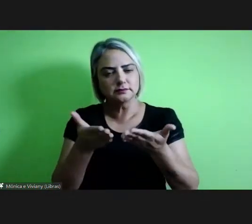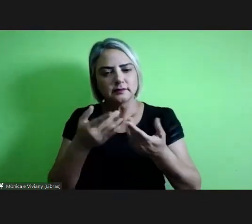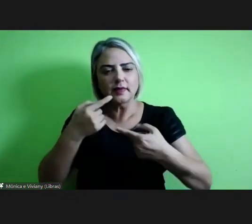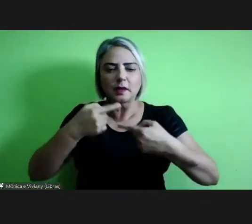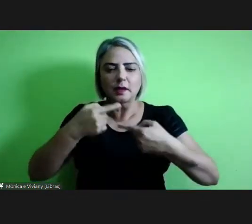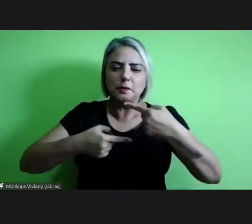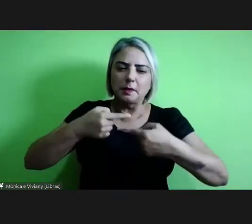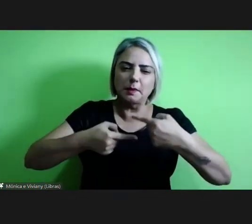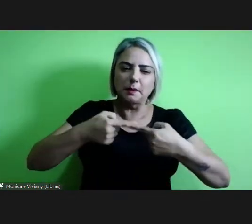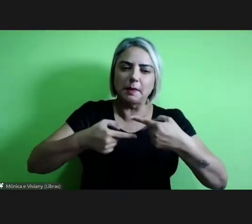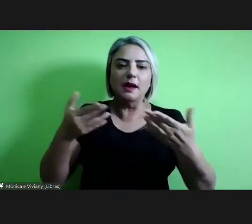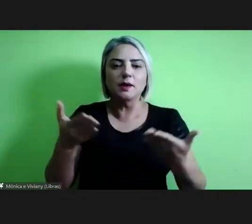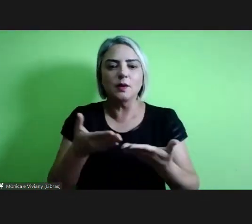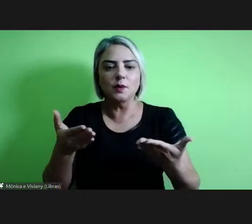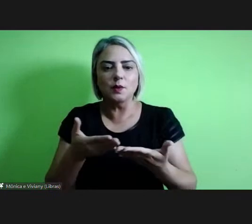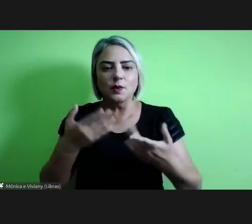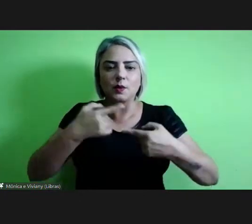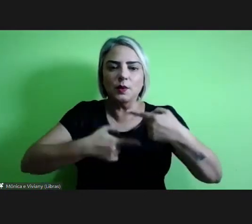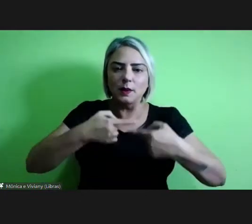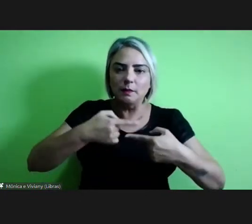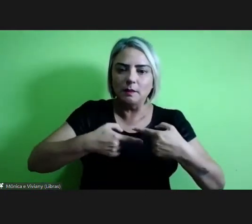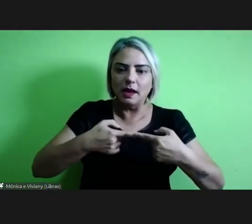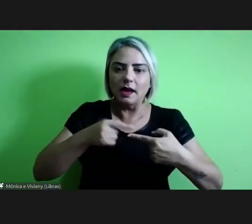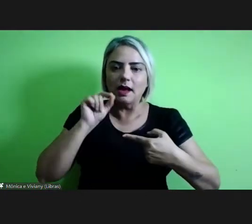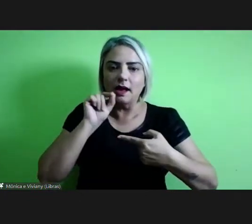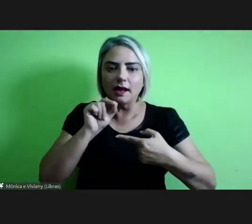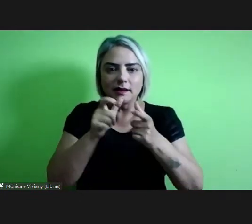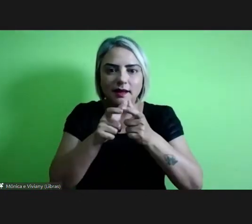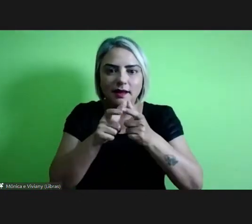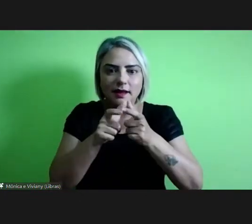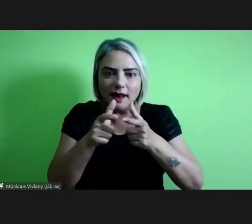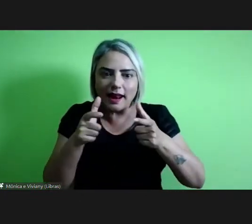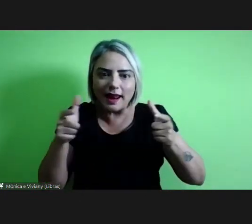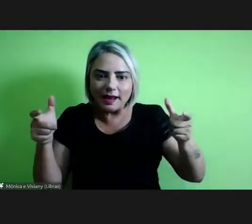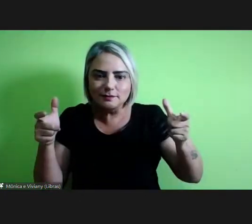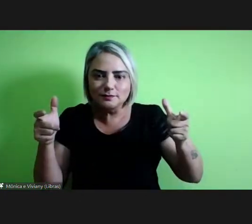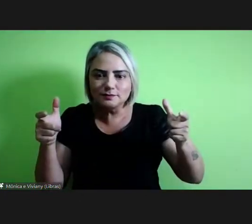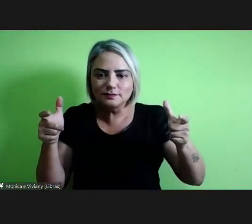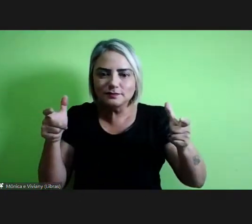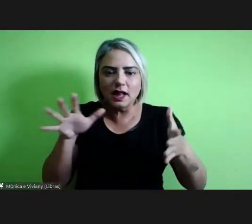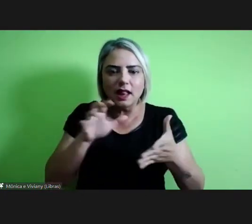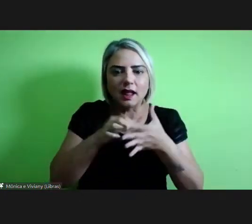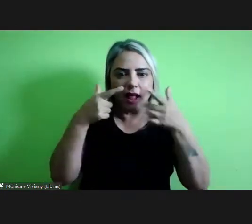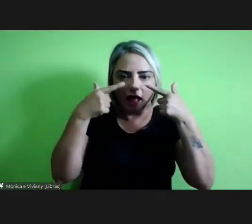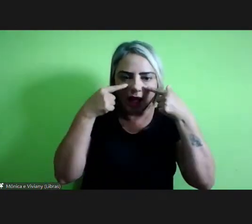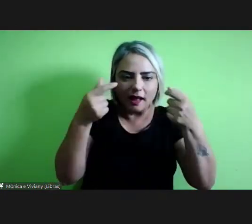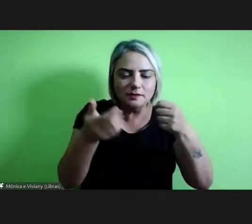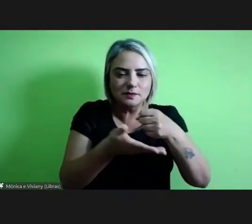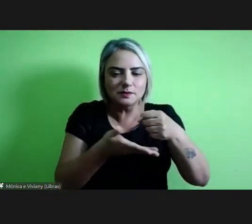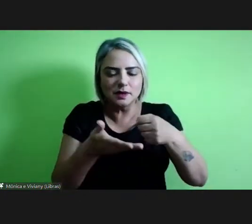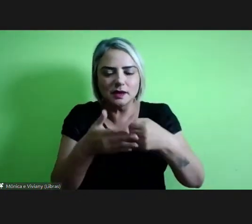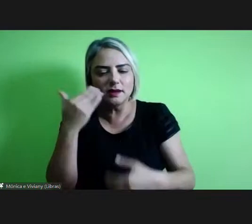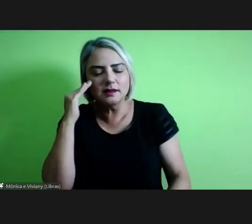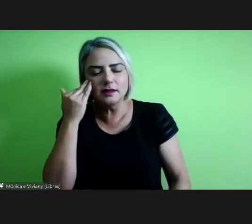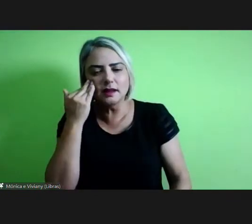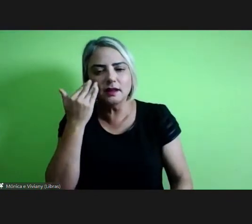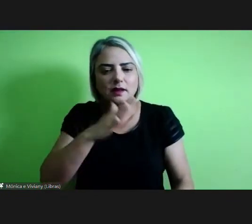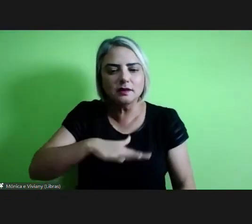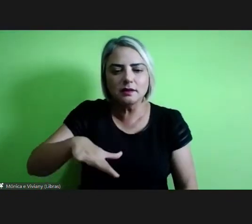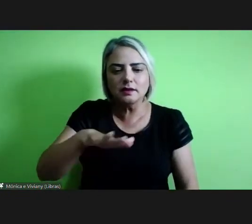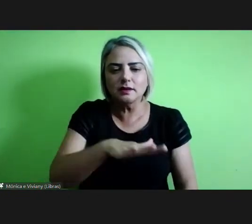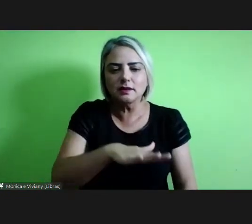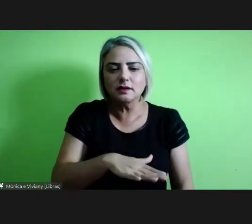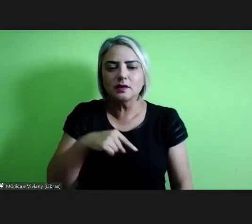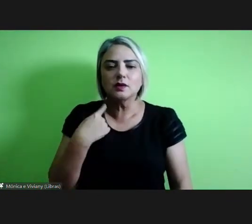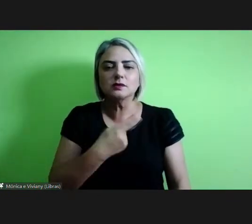that were very important and are going to contribute for the debate. And the debate is going to be broadened today beyond the scope of the primary health care